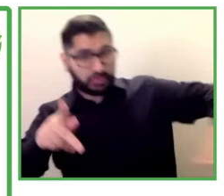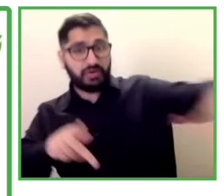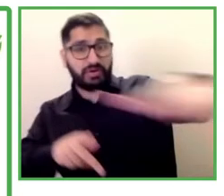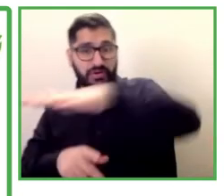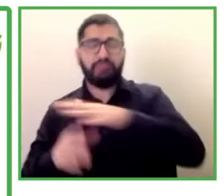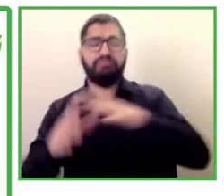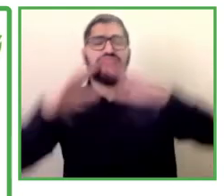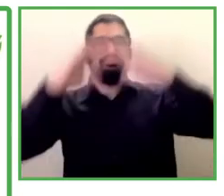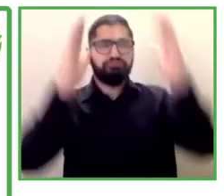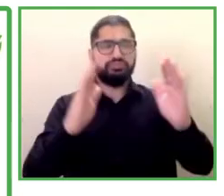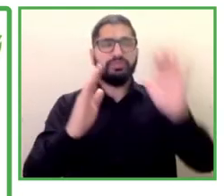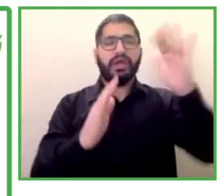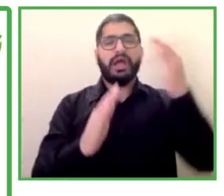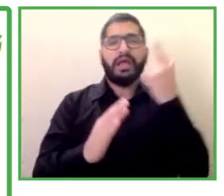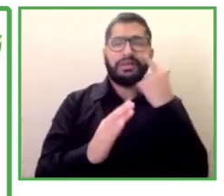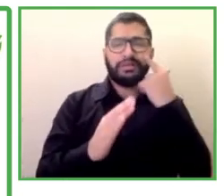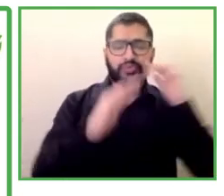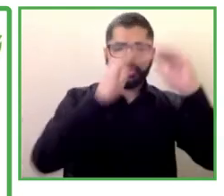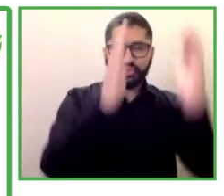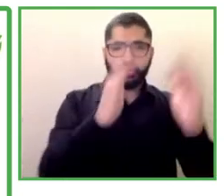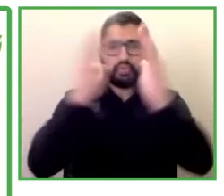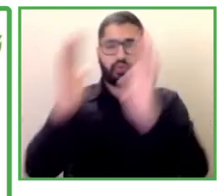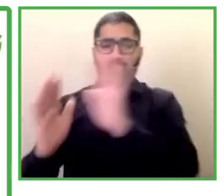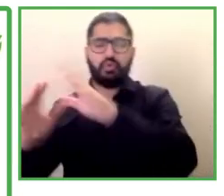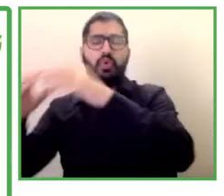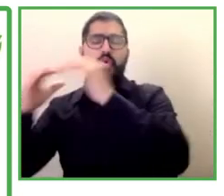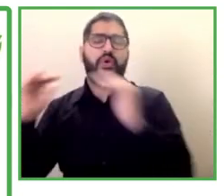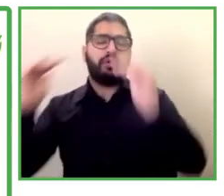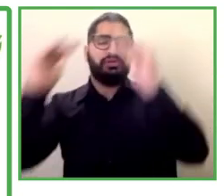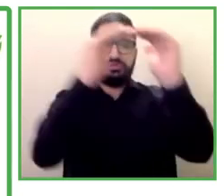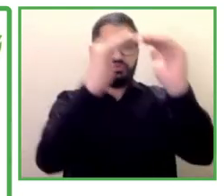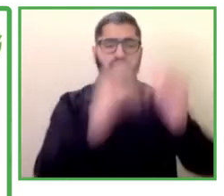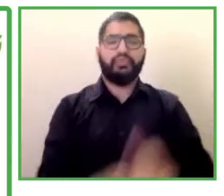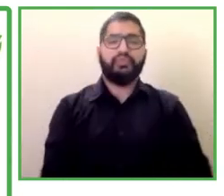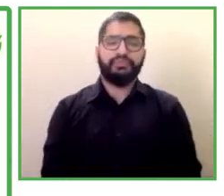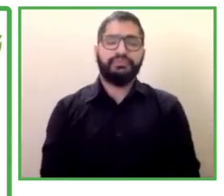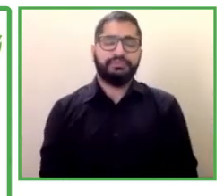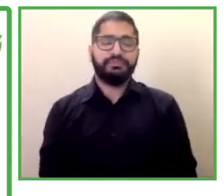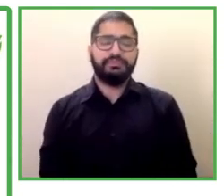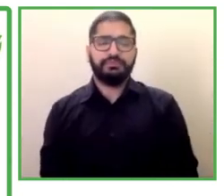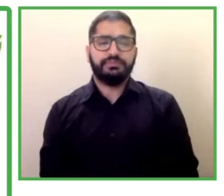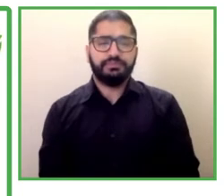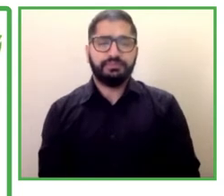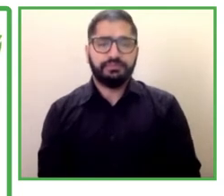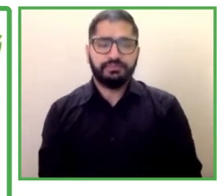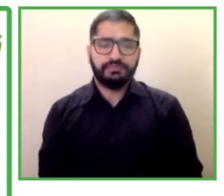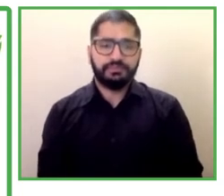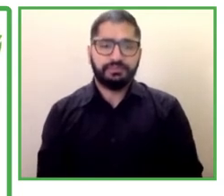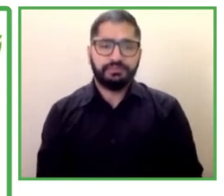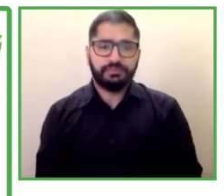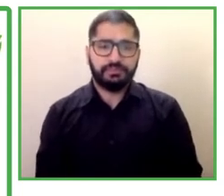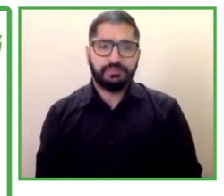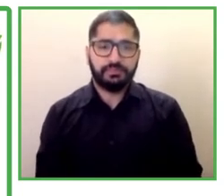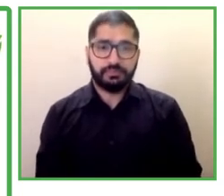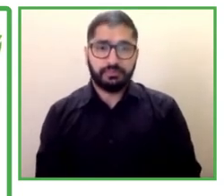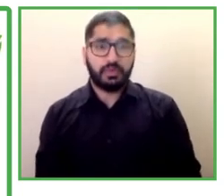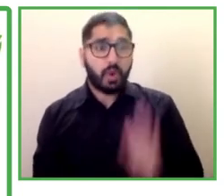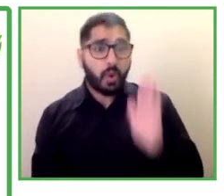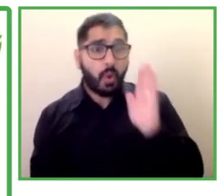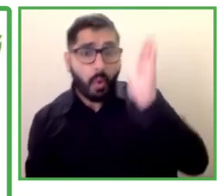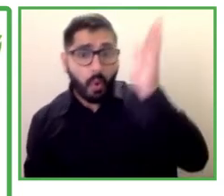a result, many have leveraged seats, structure, and recognition to